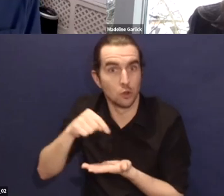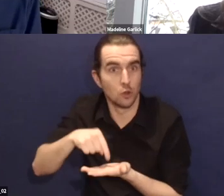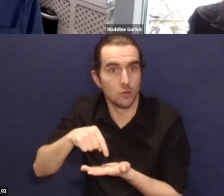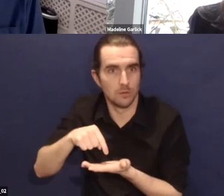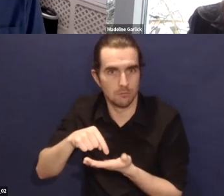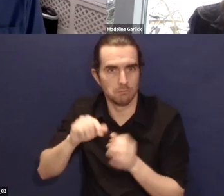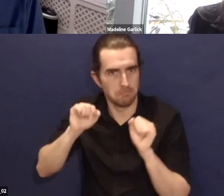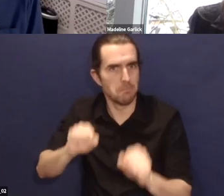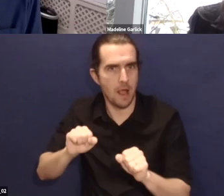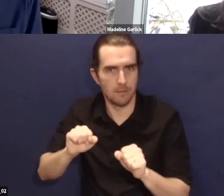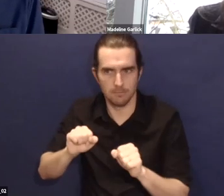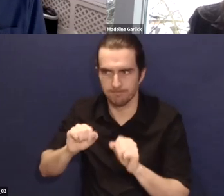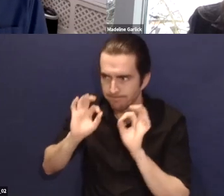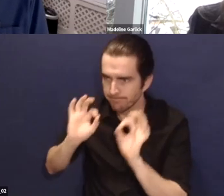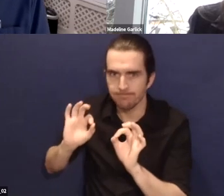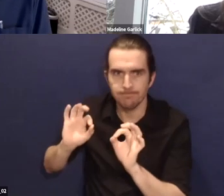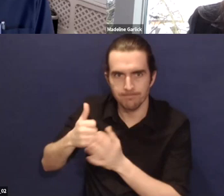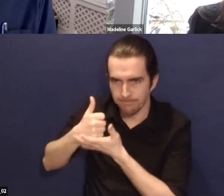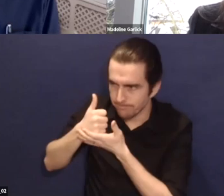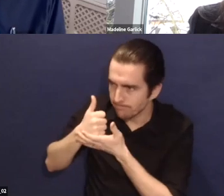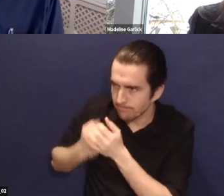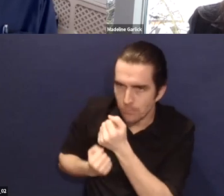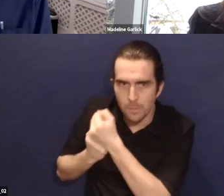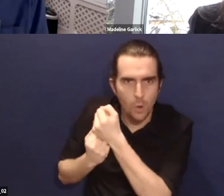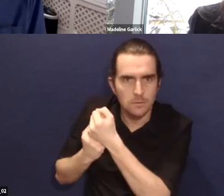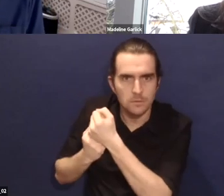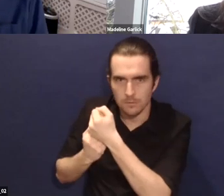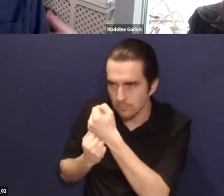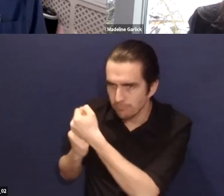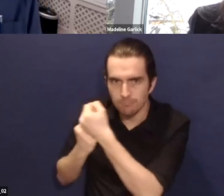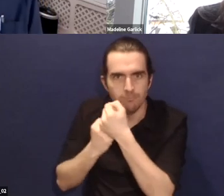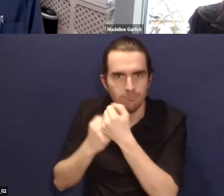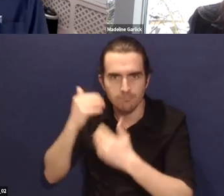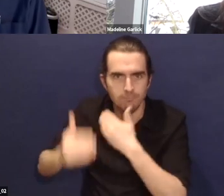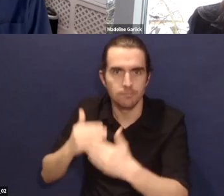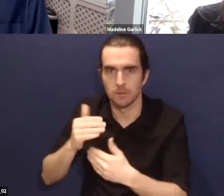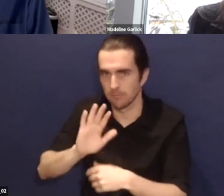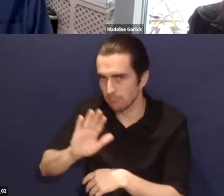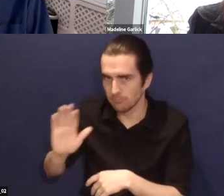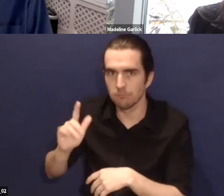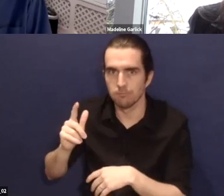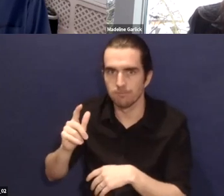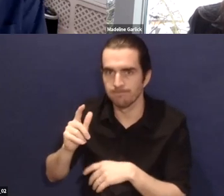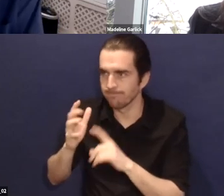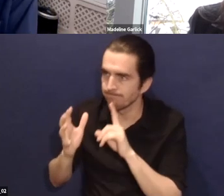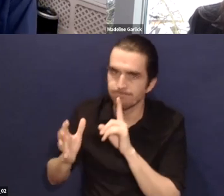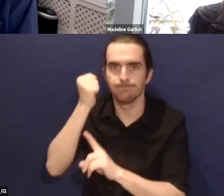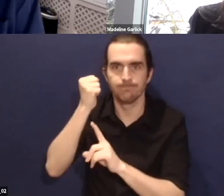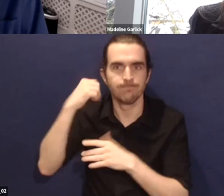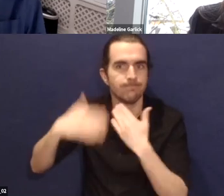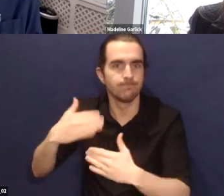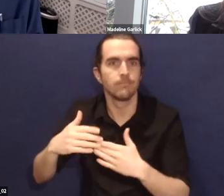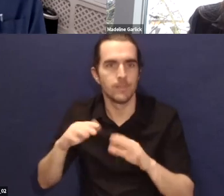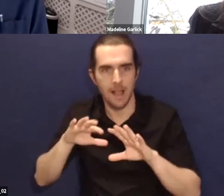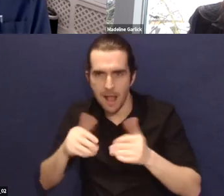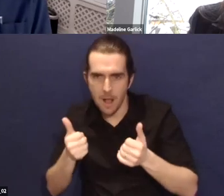their own solution and the solution they want. But we've talked a lot about protection this morning. This afternoon, we're going to